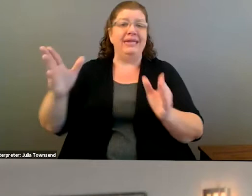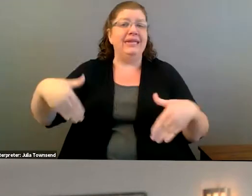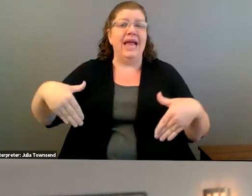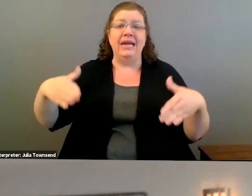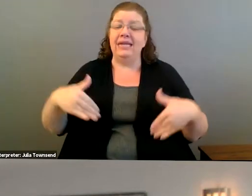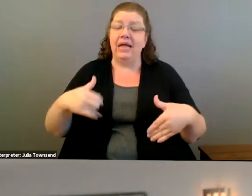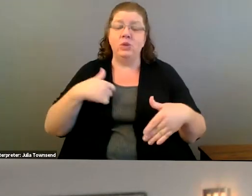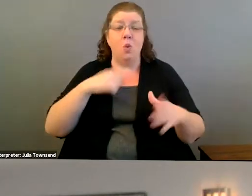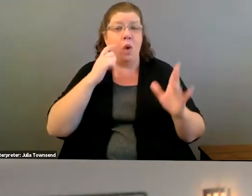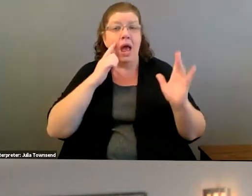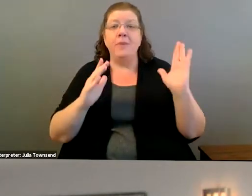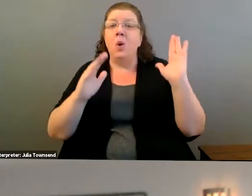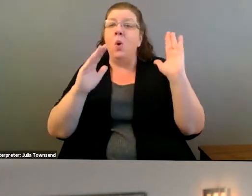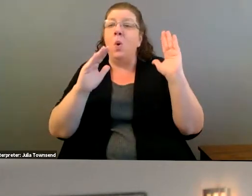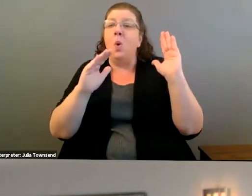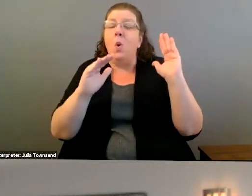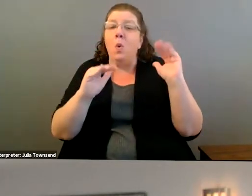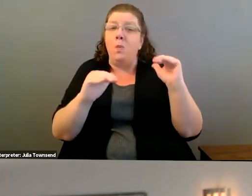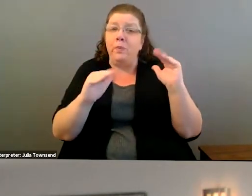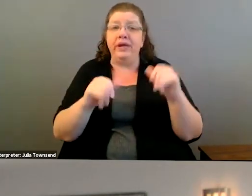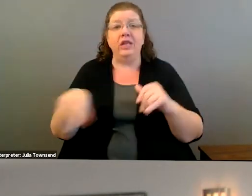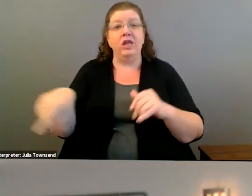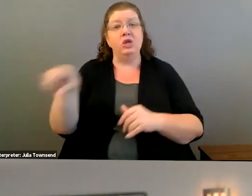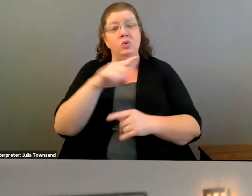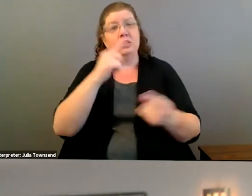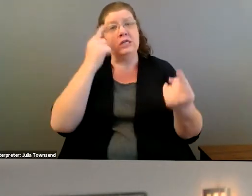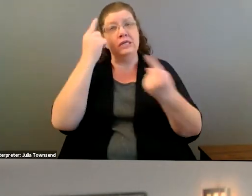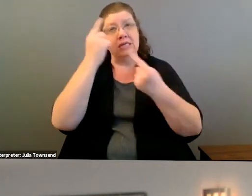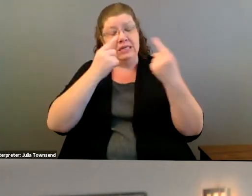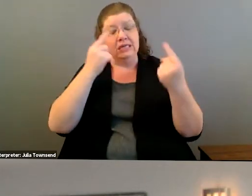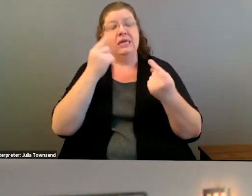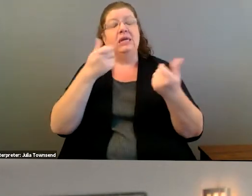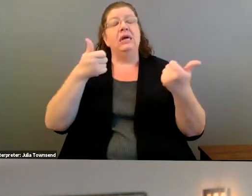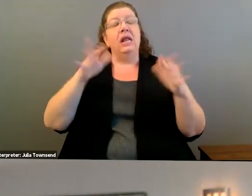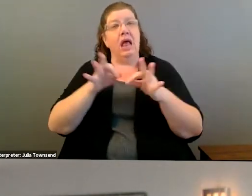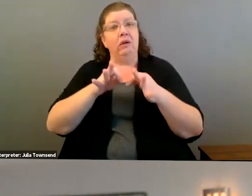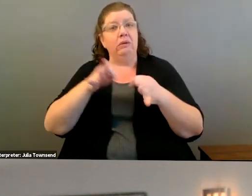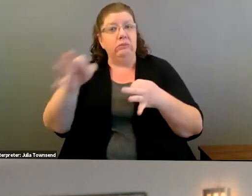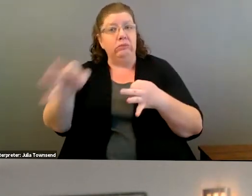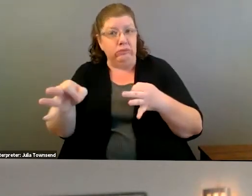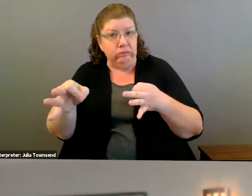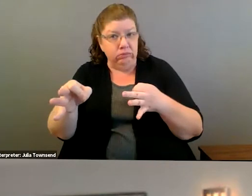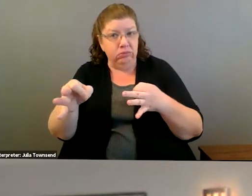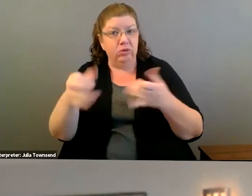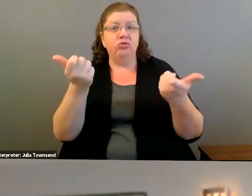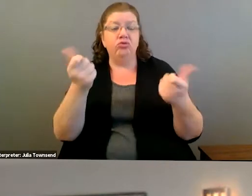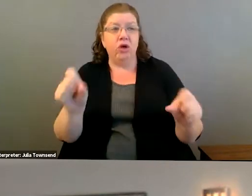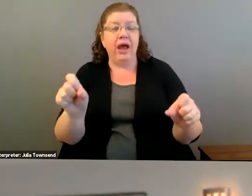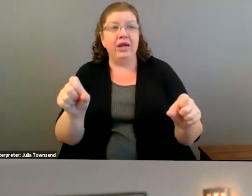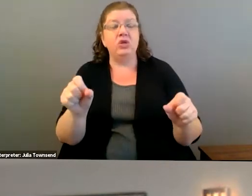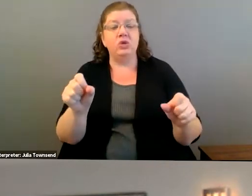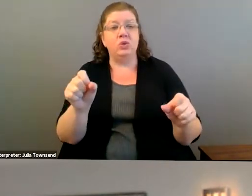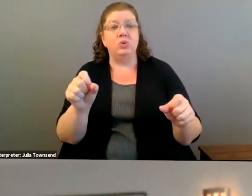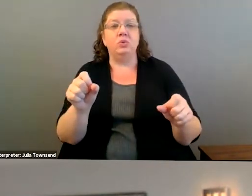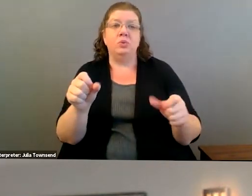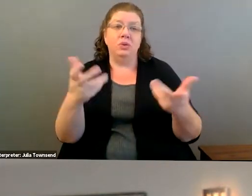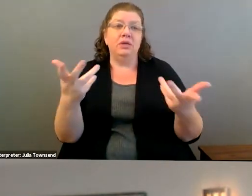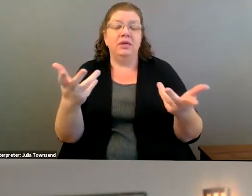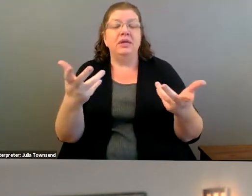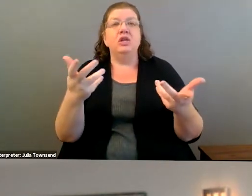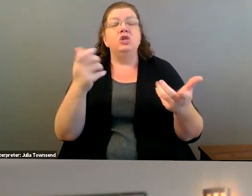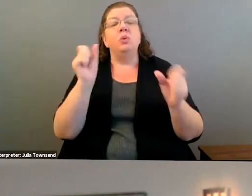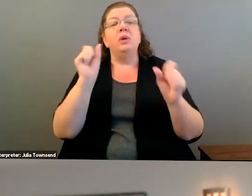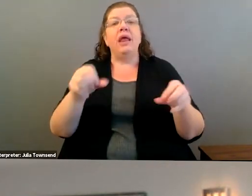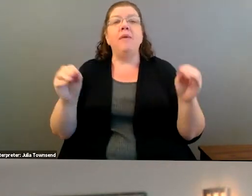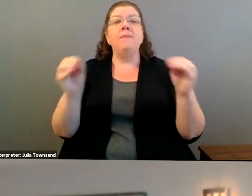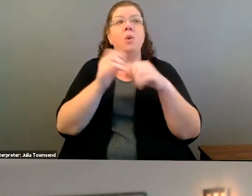really hoping that you all take this into consideration and try to extend this so that we can have